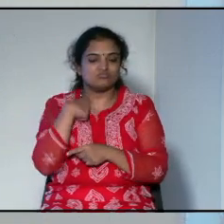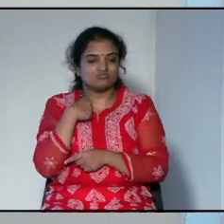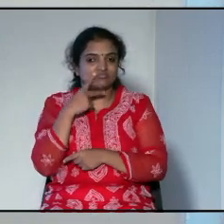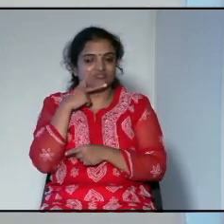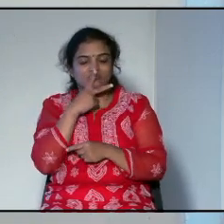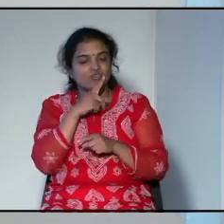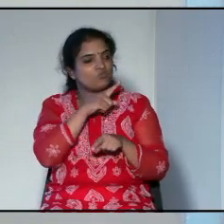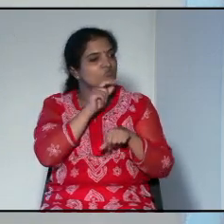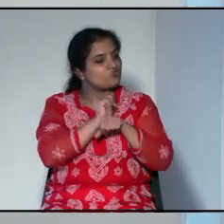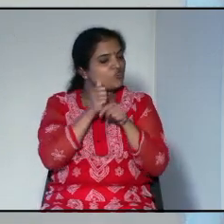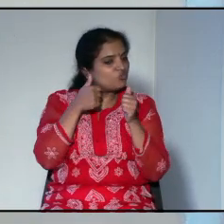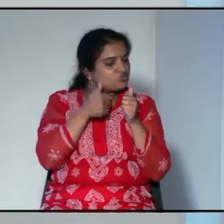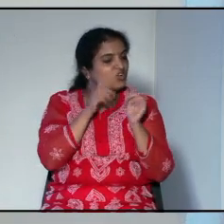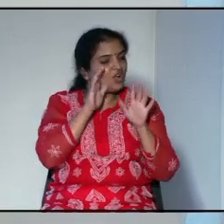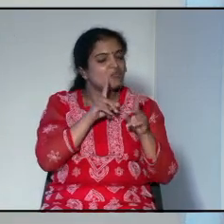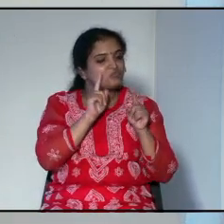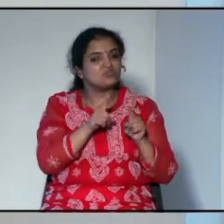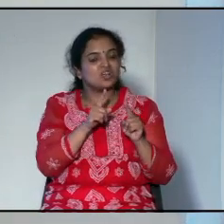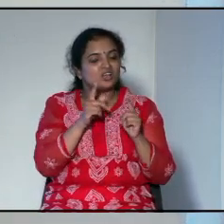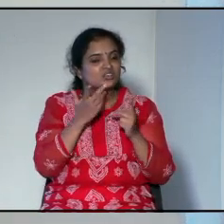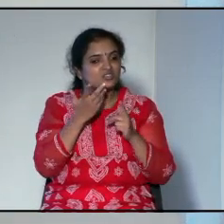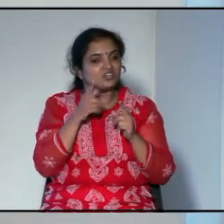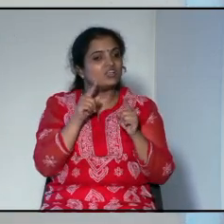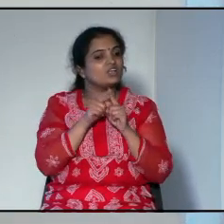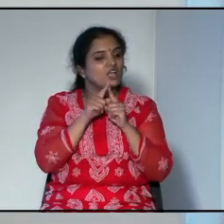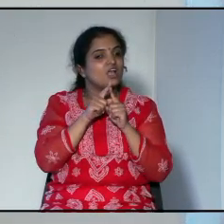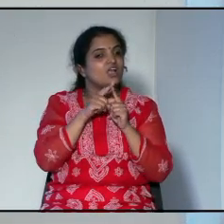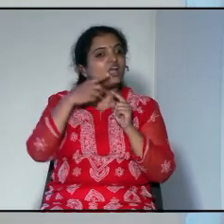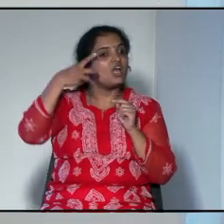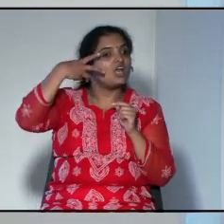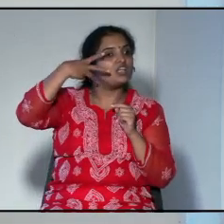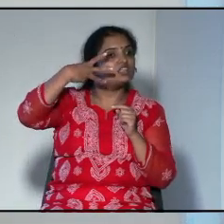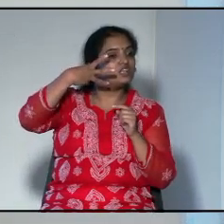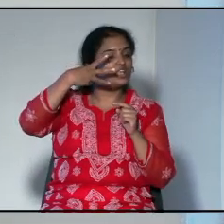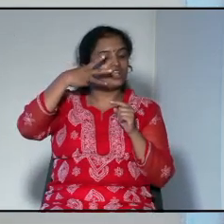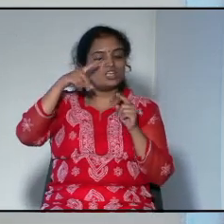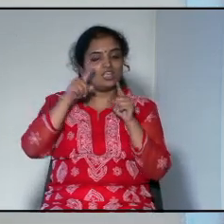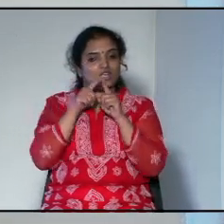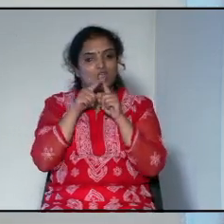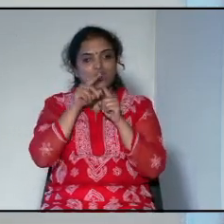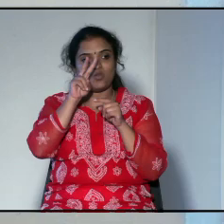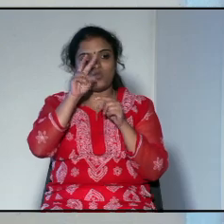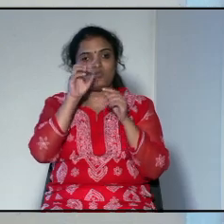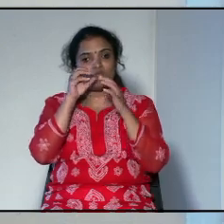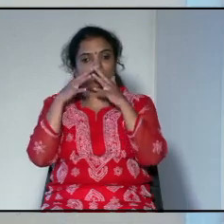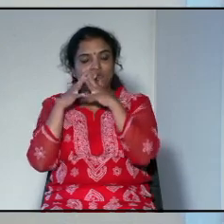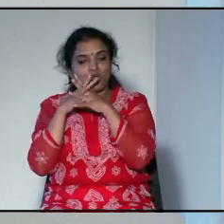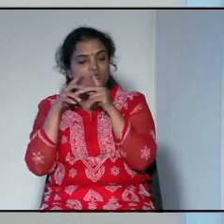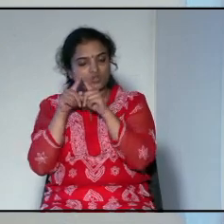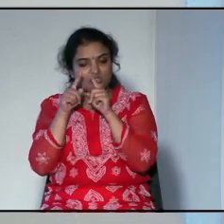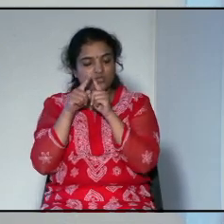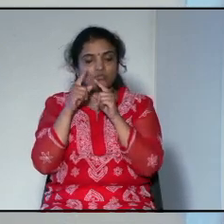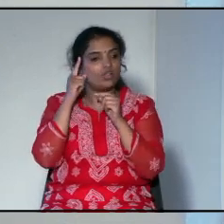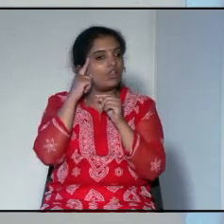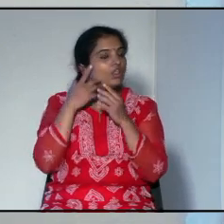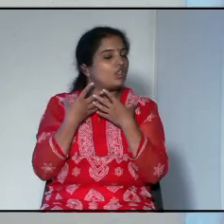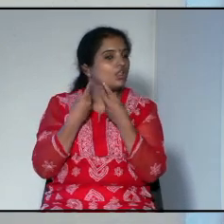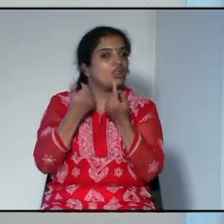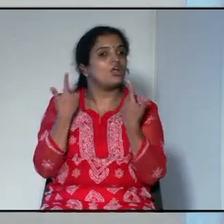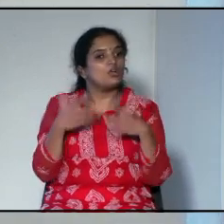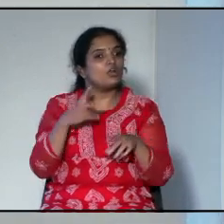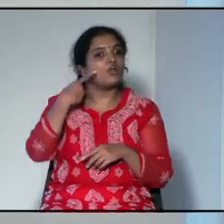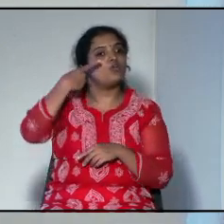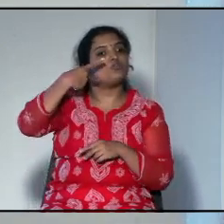of her. The 3 bowls in the Nandan complex, one has been defaced and has disappeared. And there only